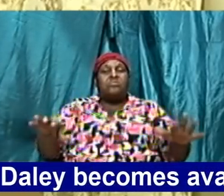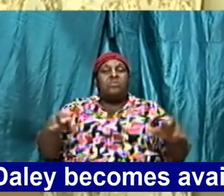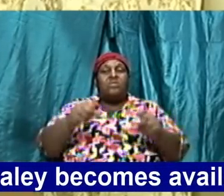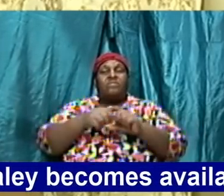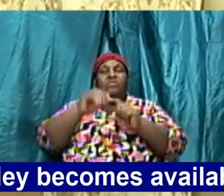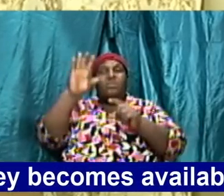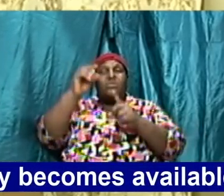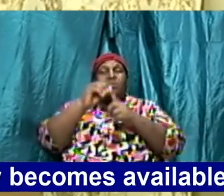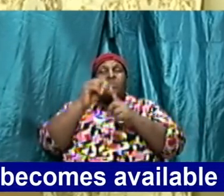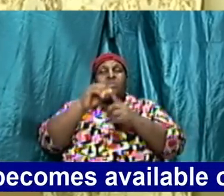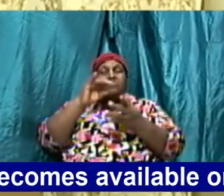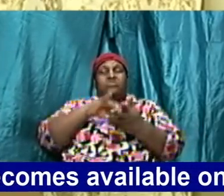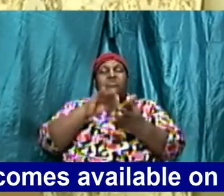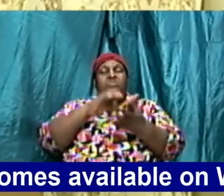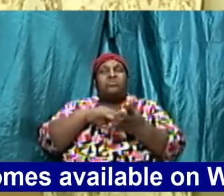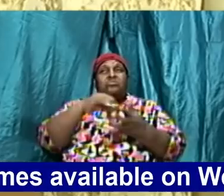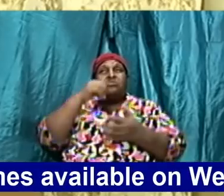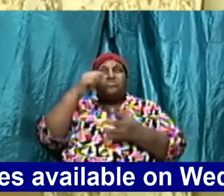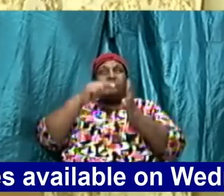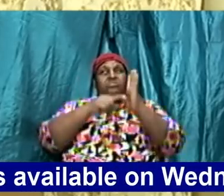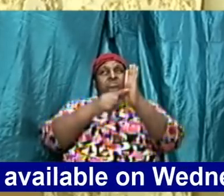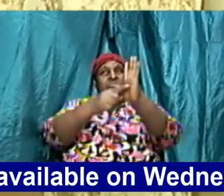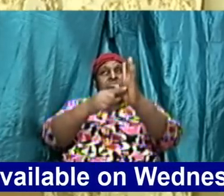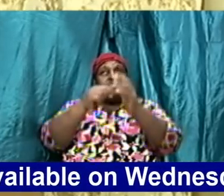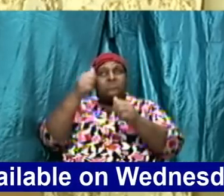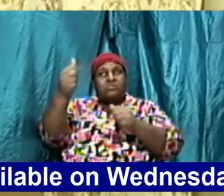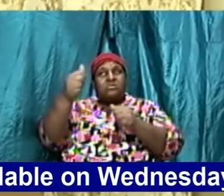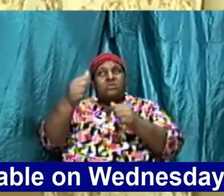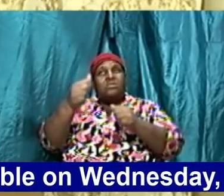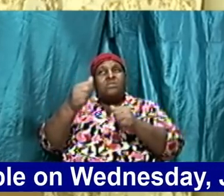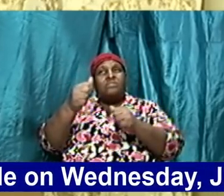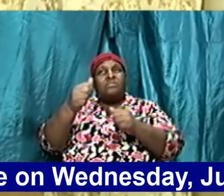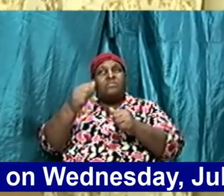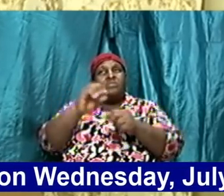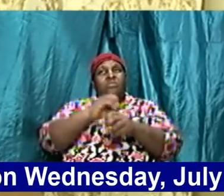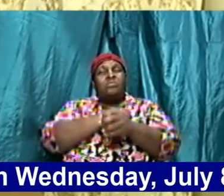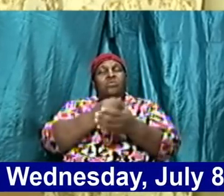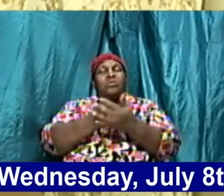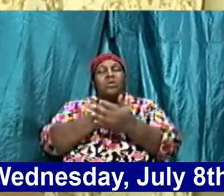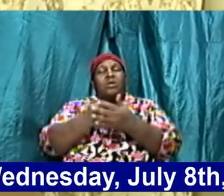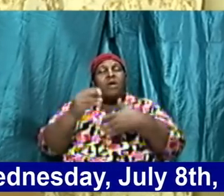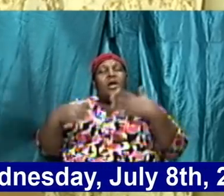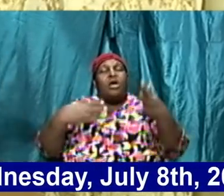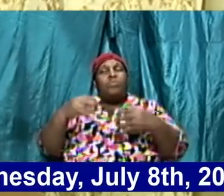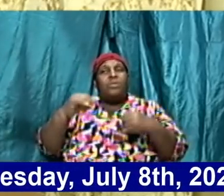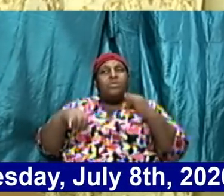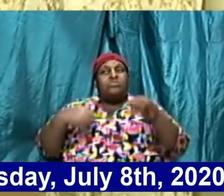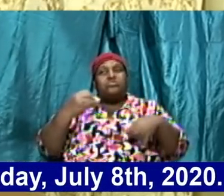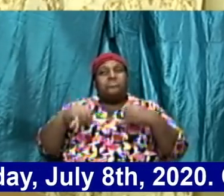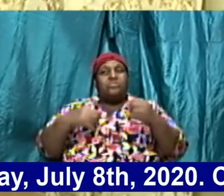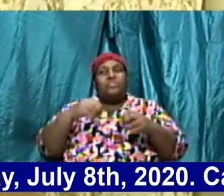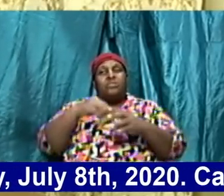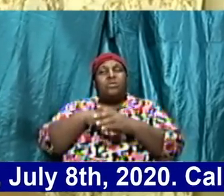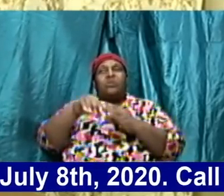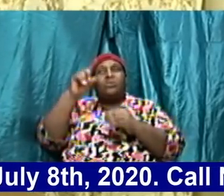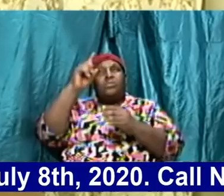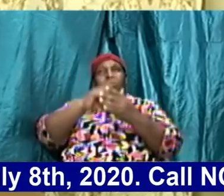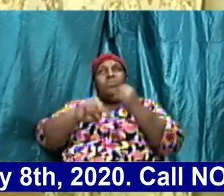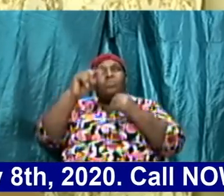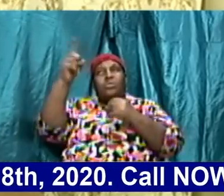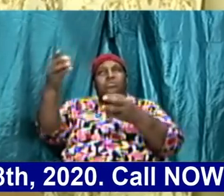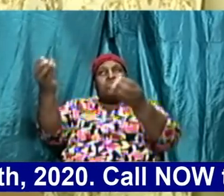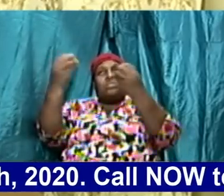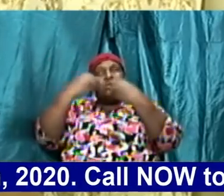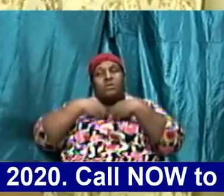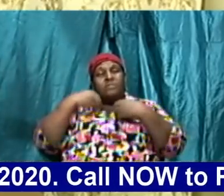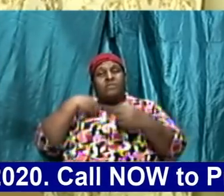Jesus, to study to show ourselves approved unto you. Help us, Lord, to be happy and joyful in what you have given